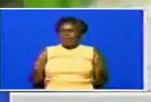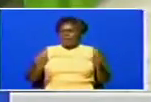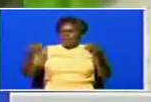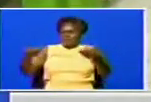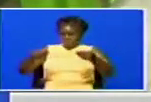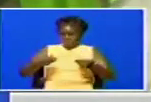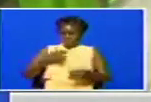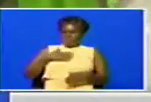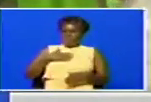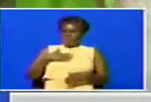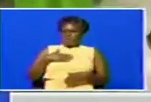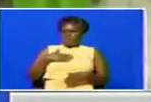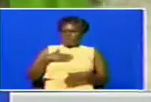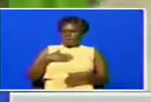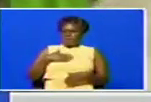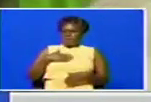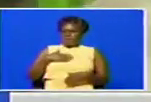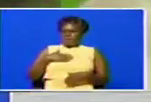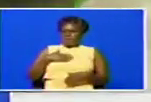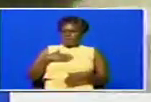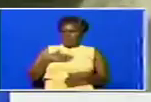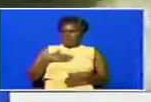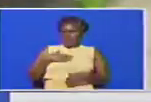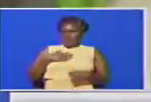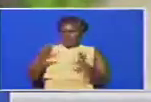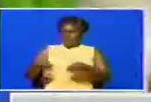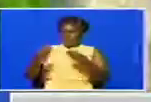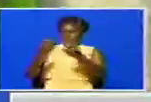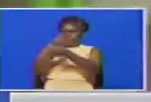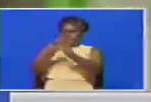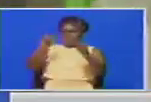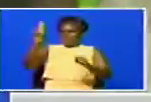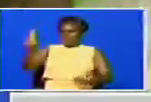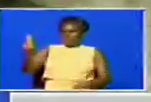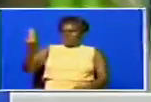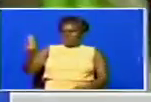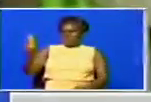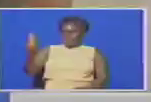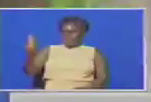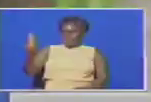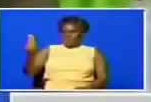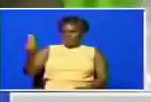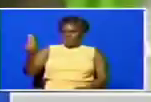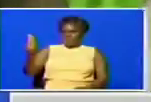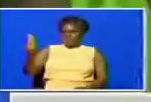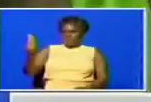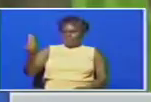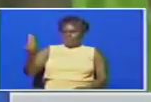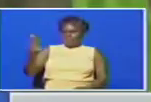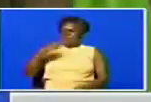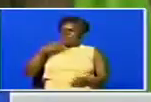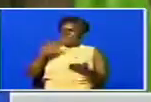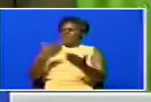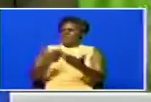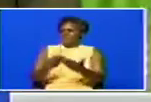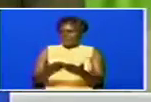mlinipatia rais Uhuru Muigai Kenyatta. Asanteni